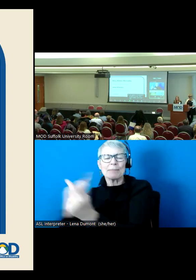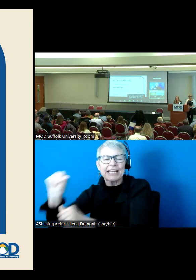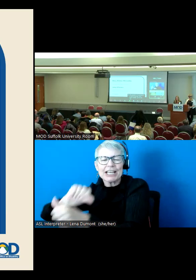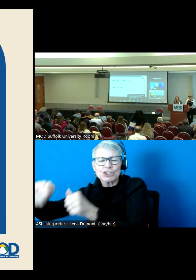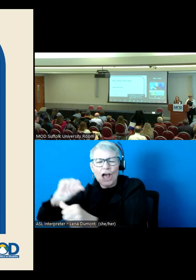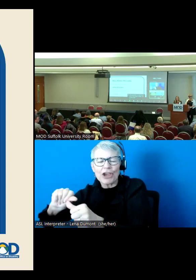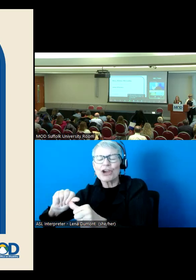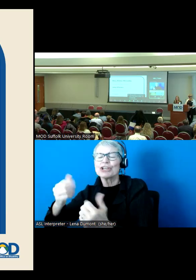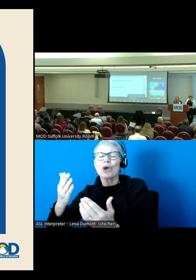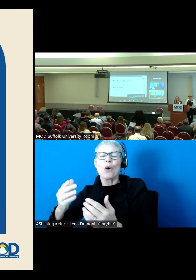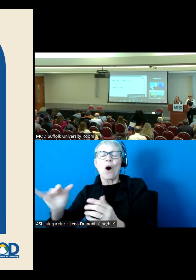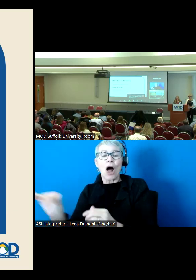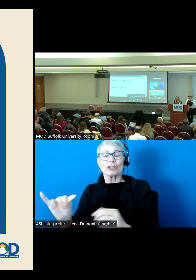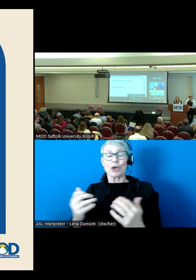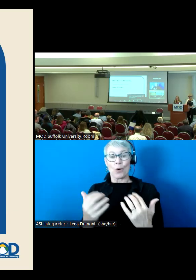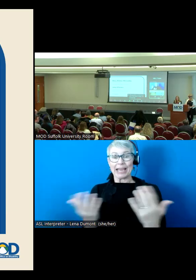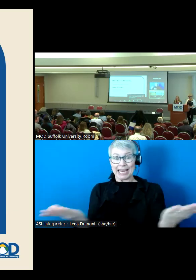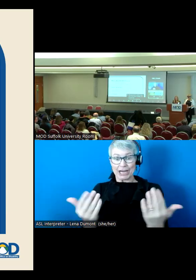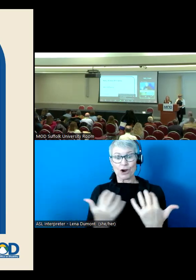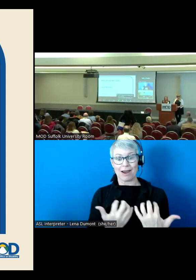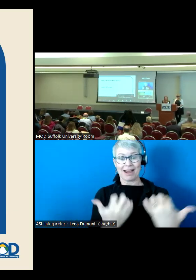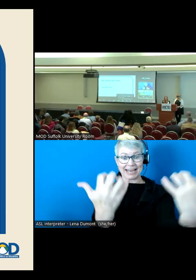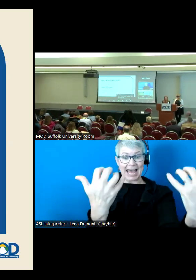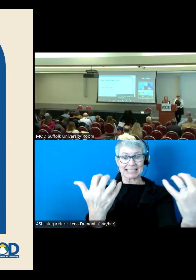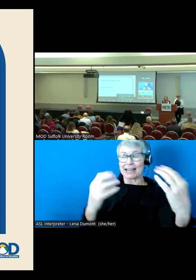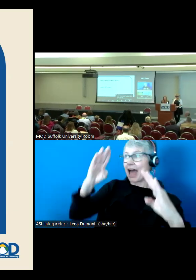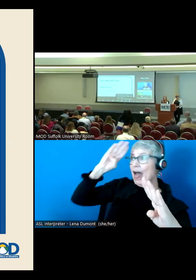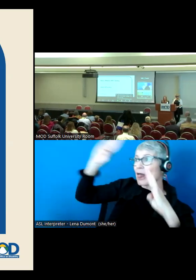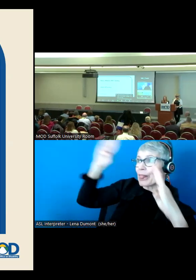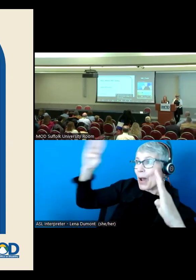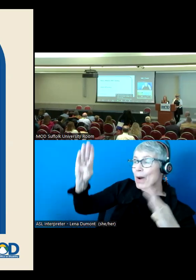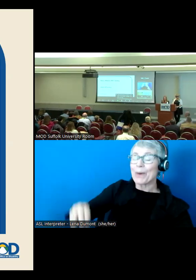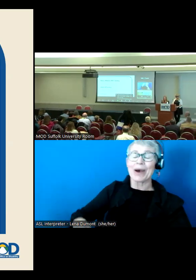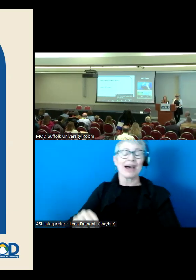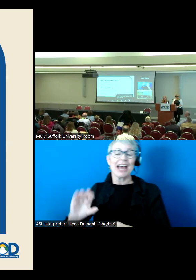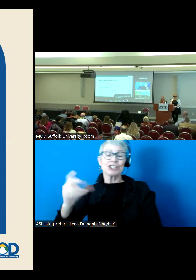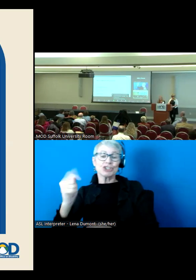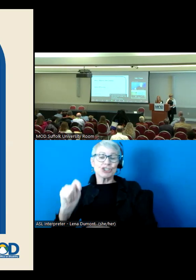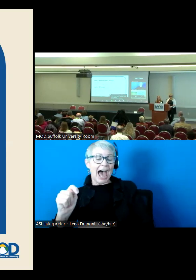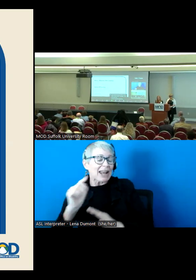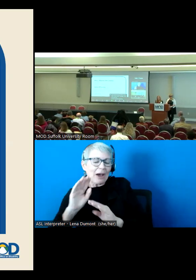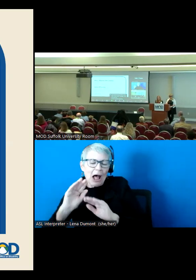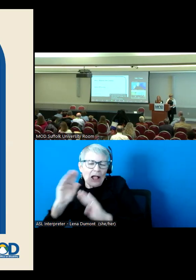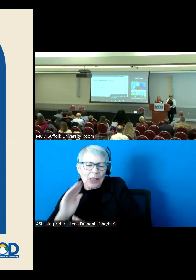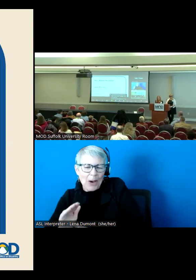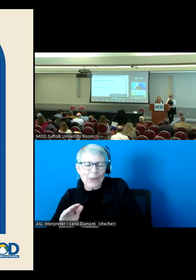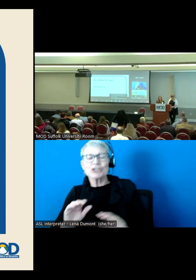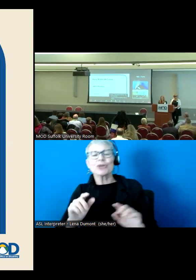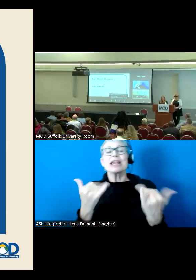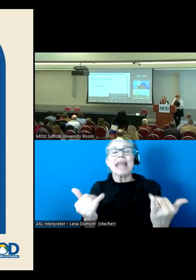guests here at Suffolk, take a minute to turn to your neighbor and say hello and introduce